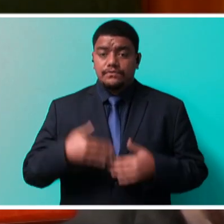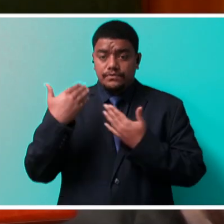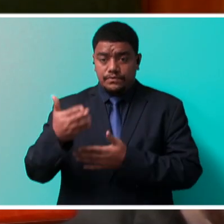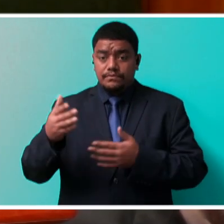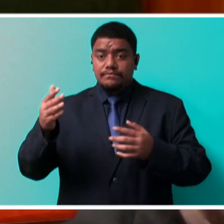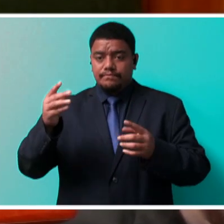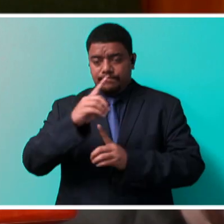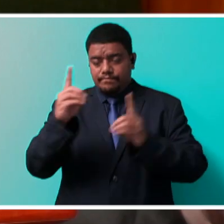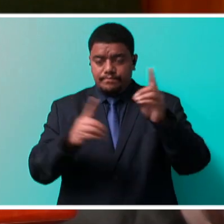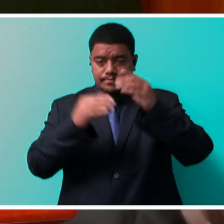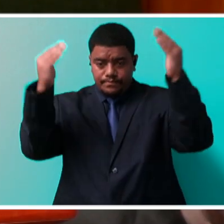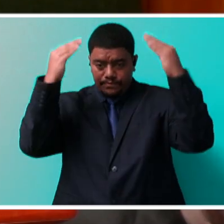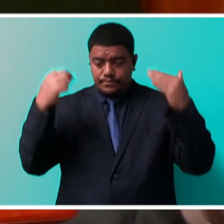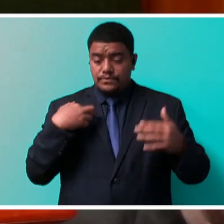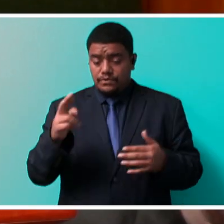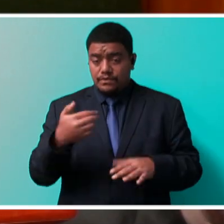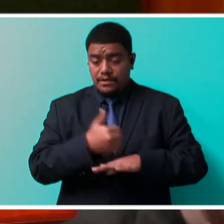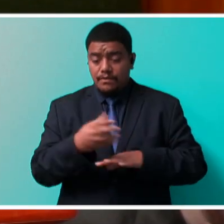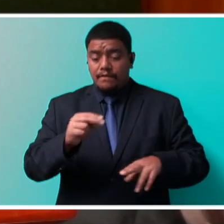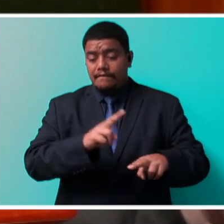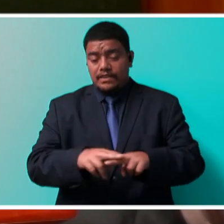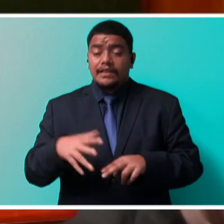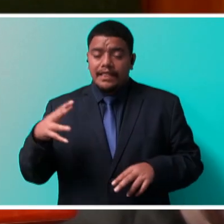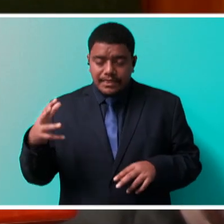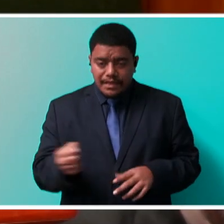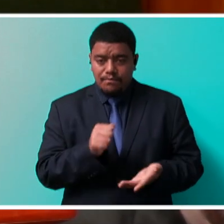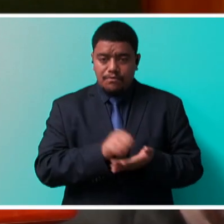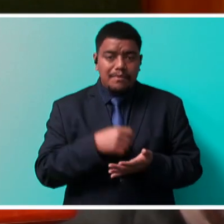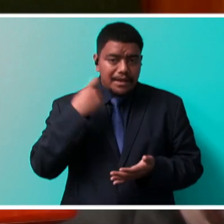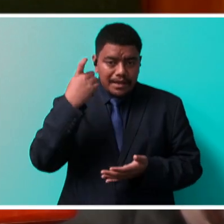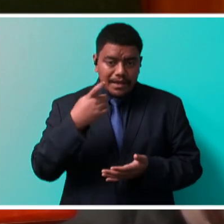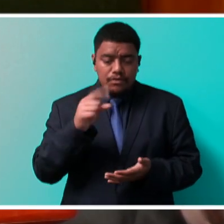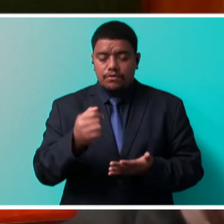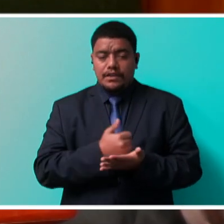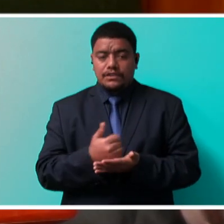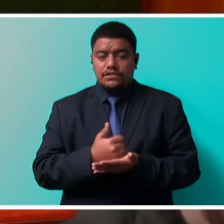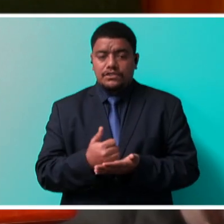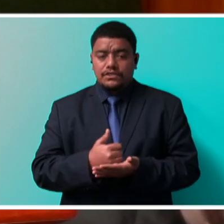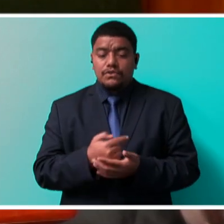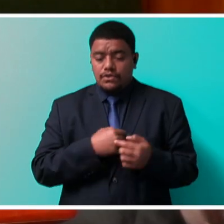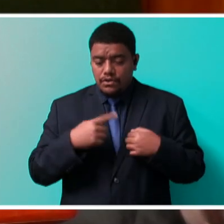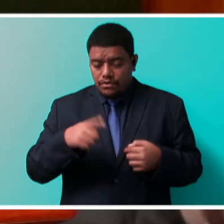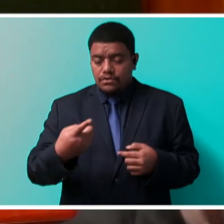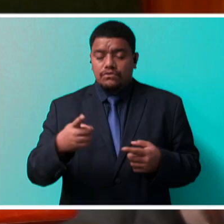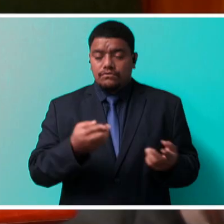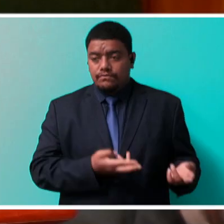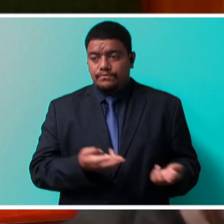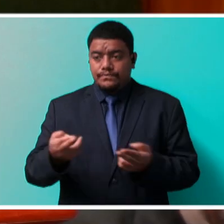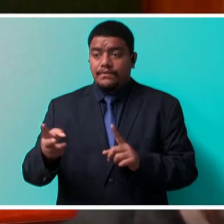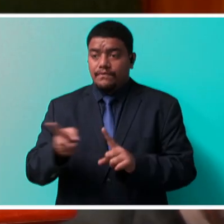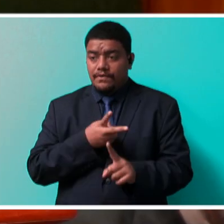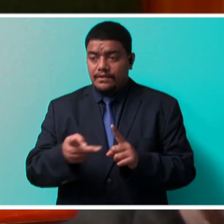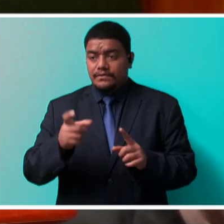Deputy Speaker, in response, the government of Fiji is taking coordinated and concrete action. We continue to implement the Domestic Violence